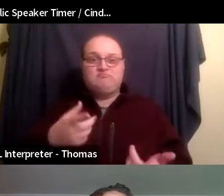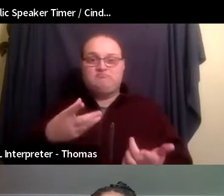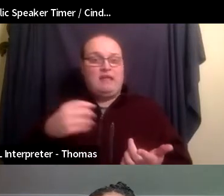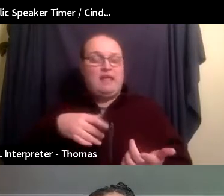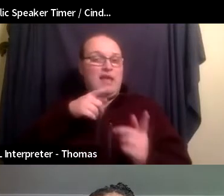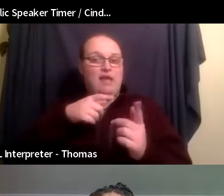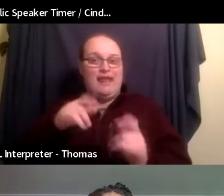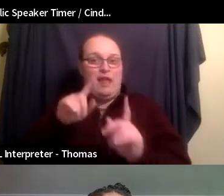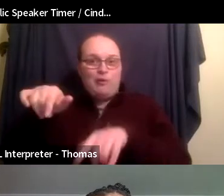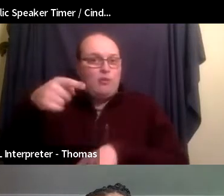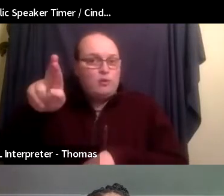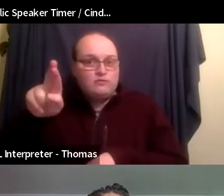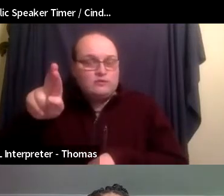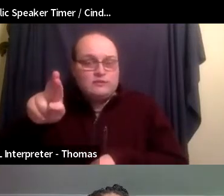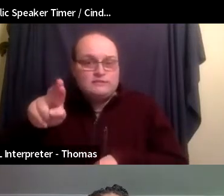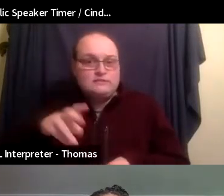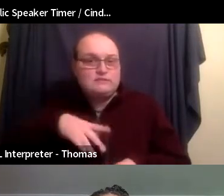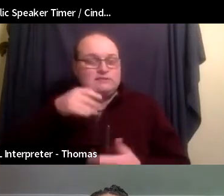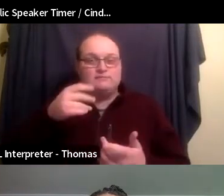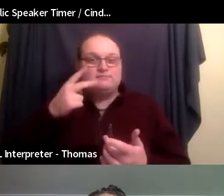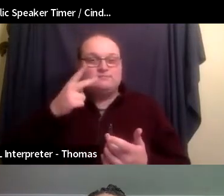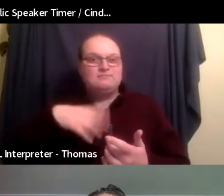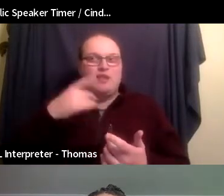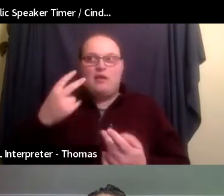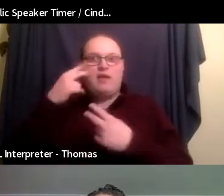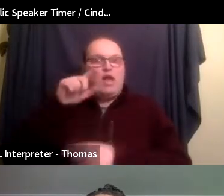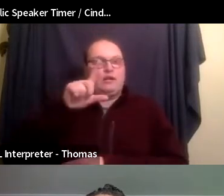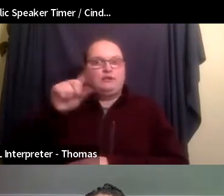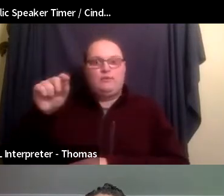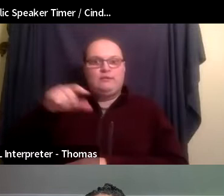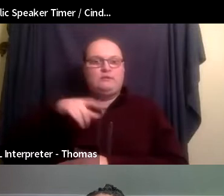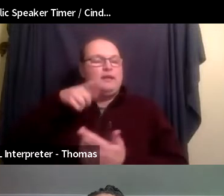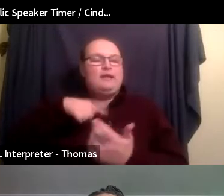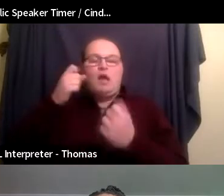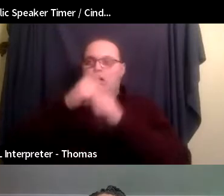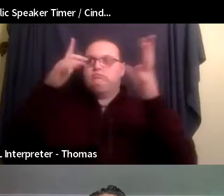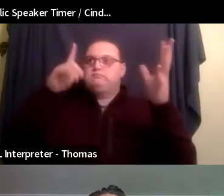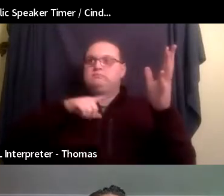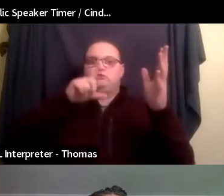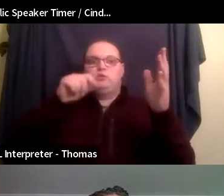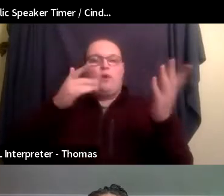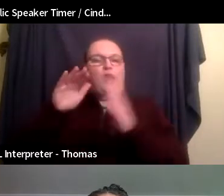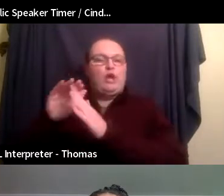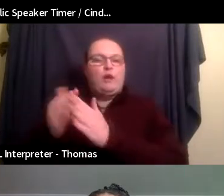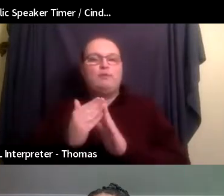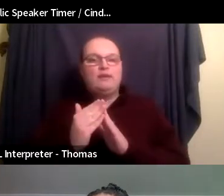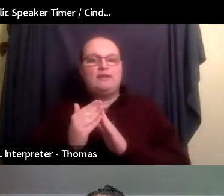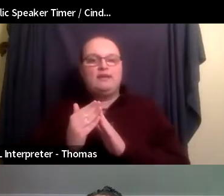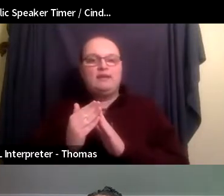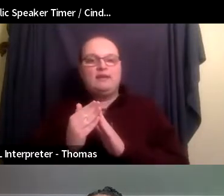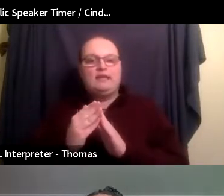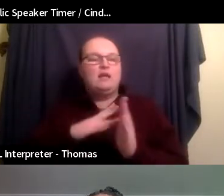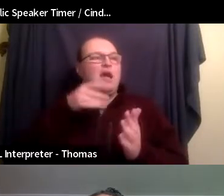is the first thing that comes to me. When 2020, I looked to buy a larger home for my family. Pointer Ridge and Whitehall area was where I looked